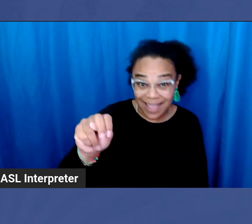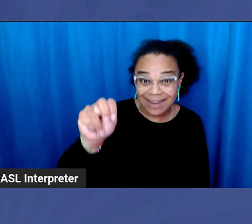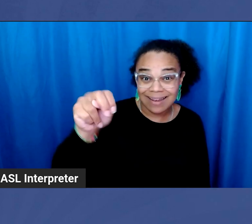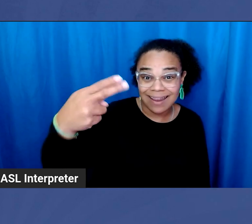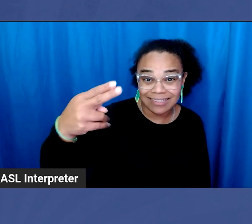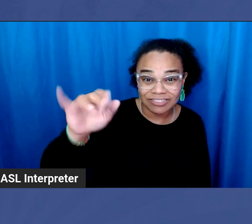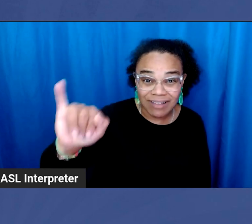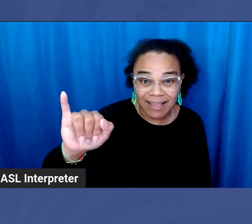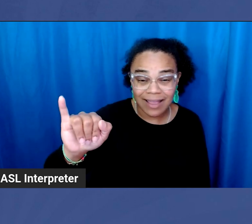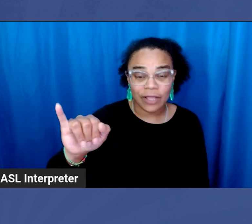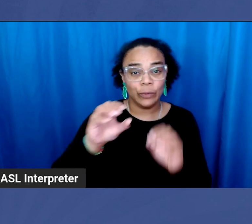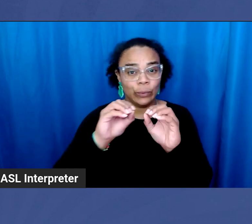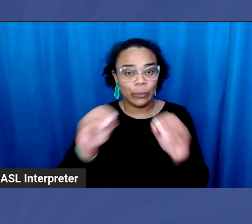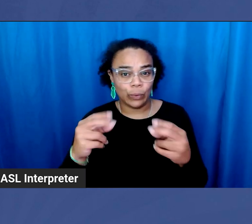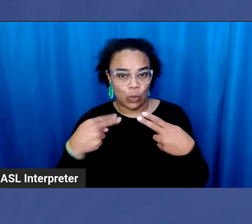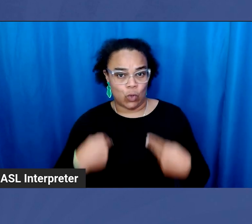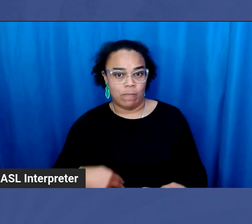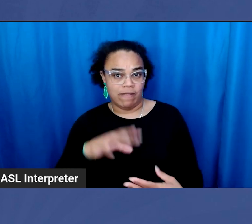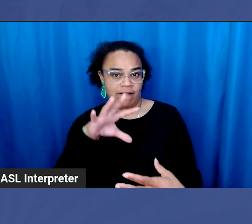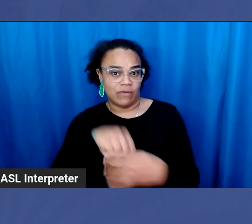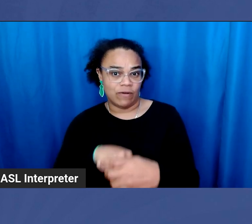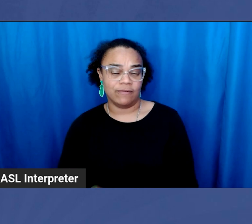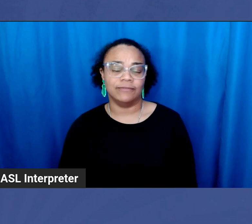NHI, no human involved."